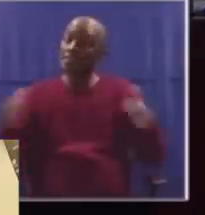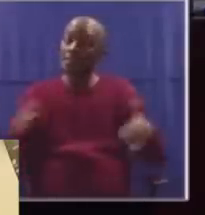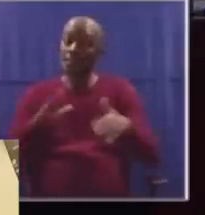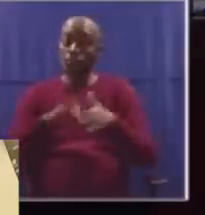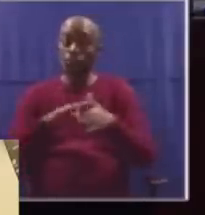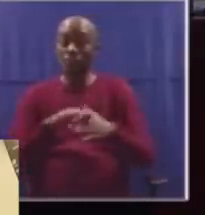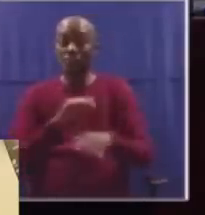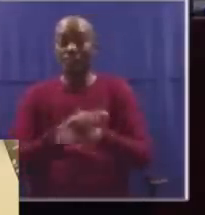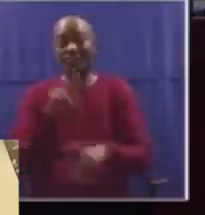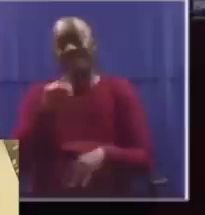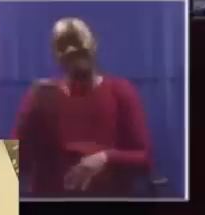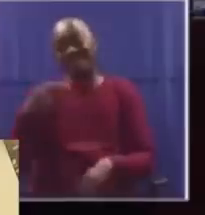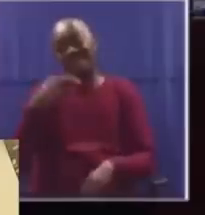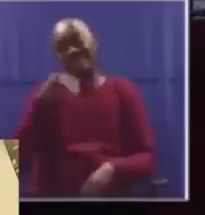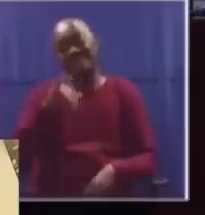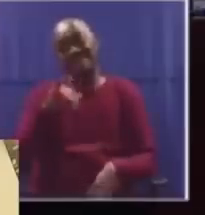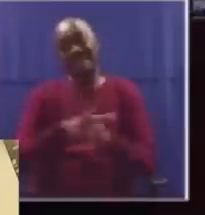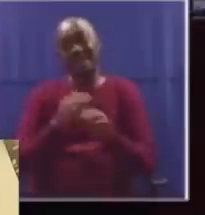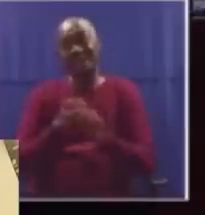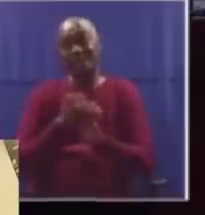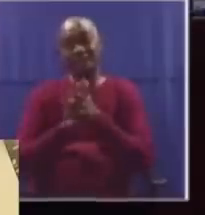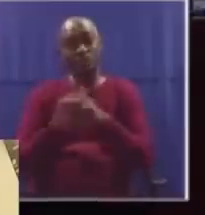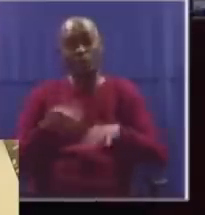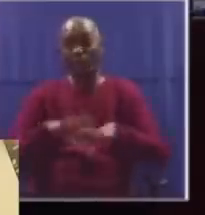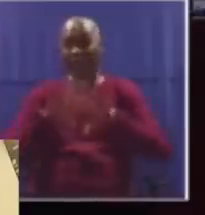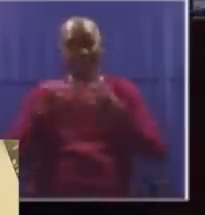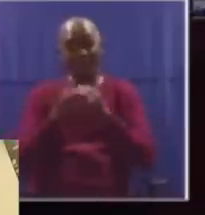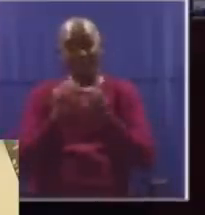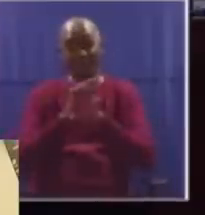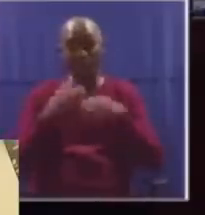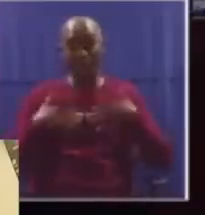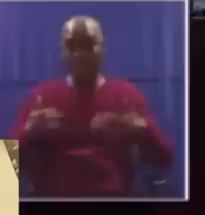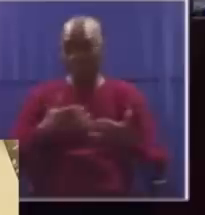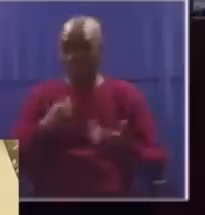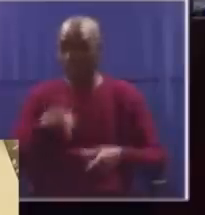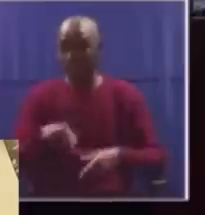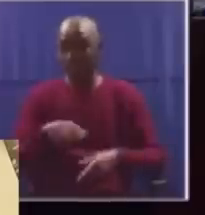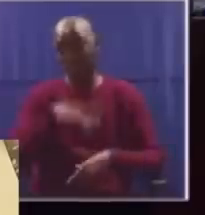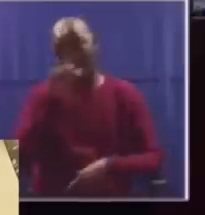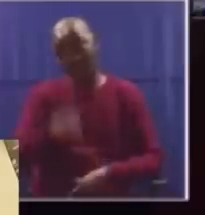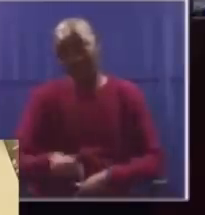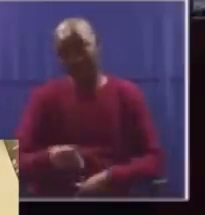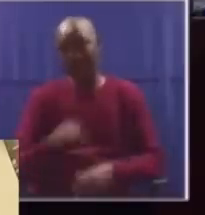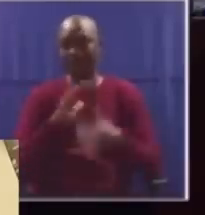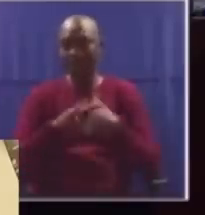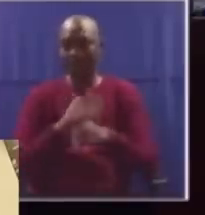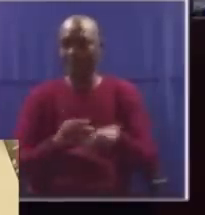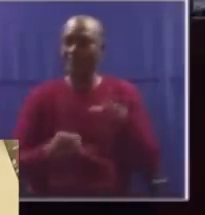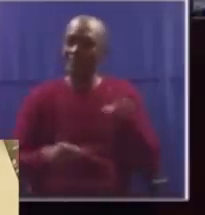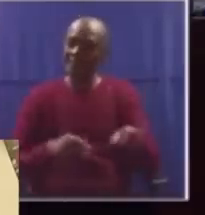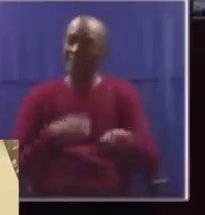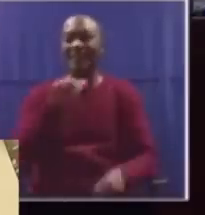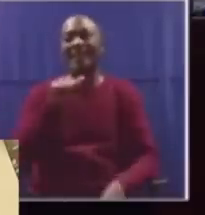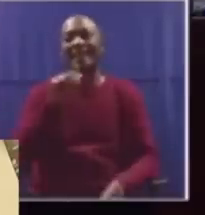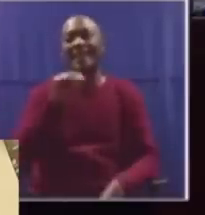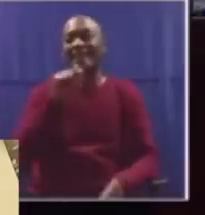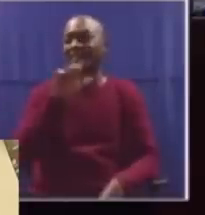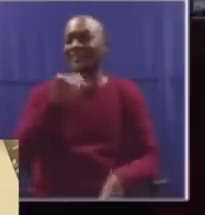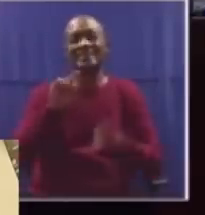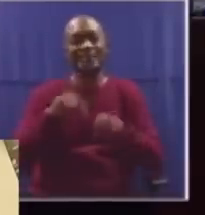NHI will inevitably destroy all healthcare in South Africa. The ANC cannot be